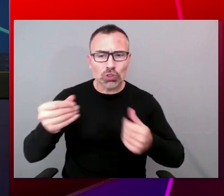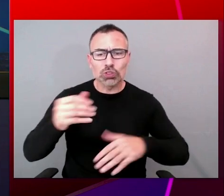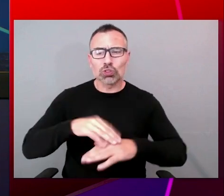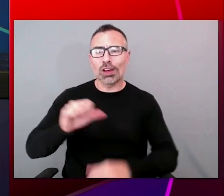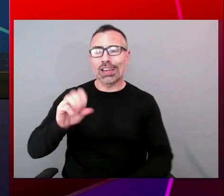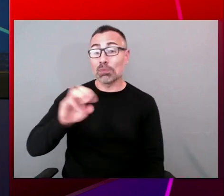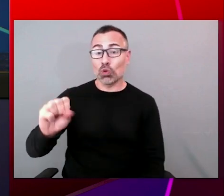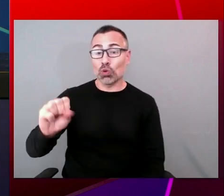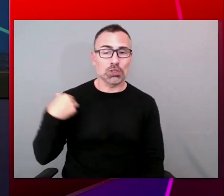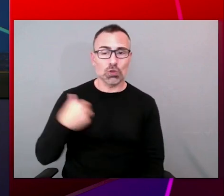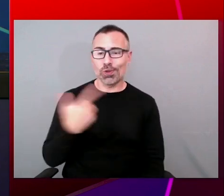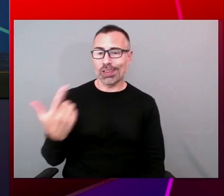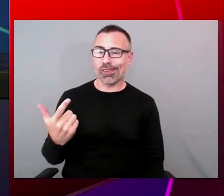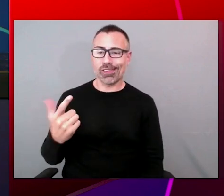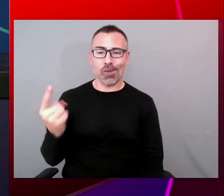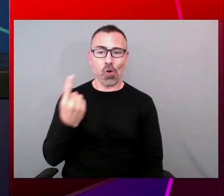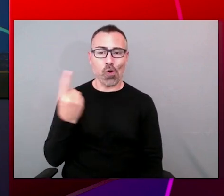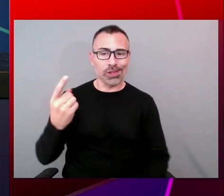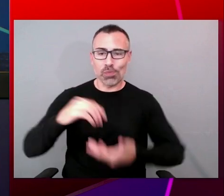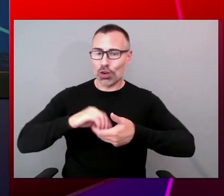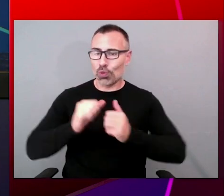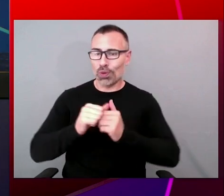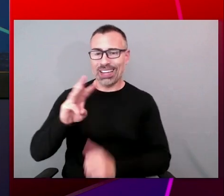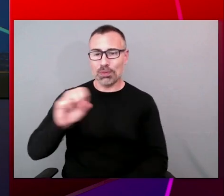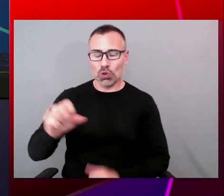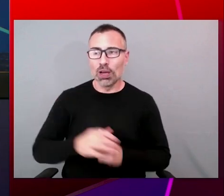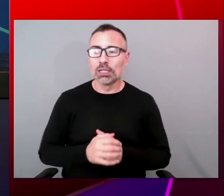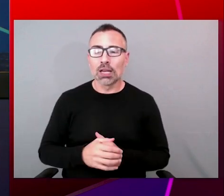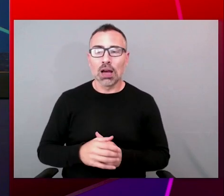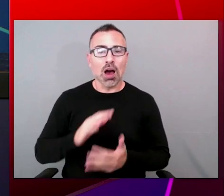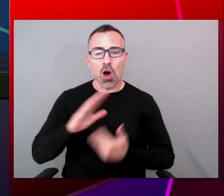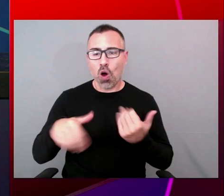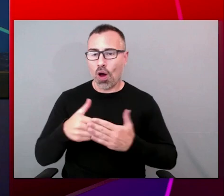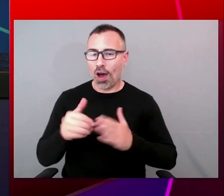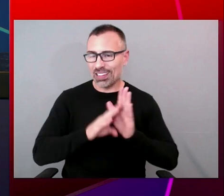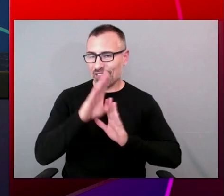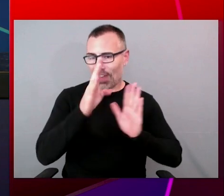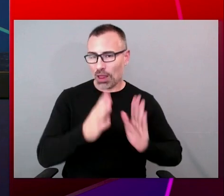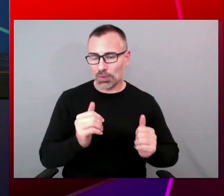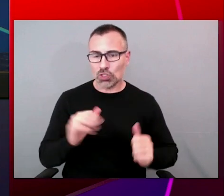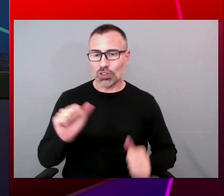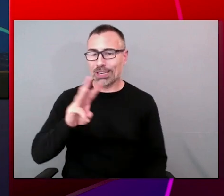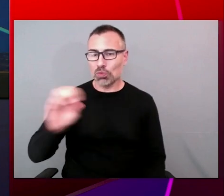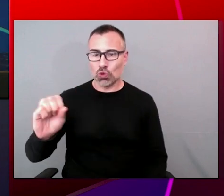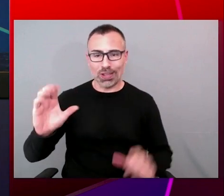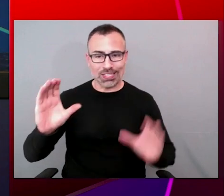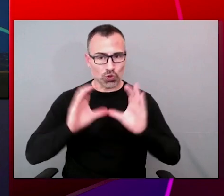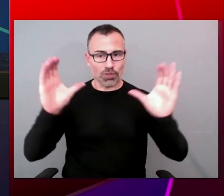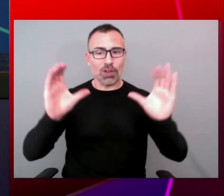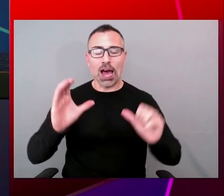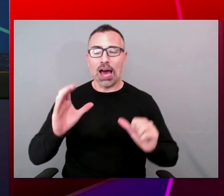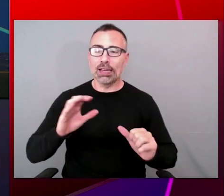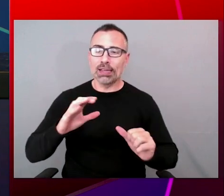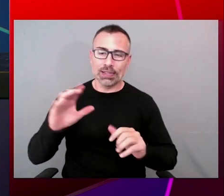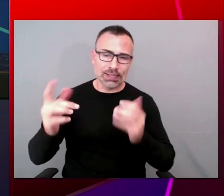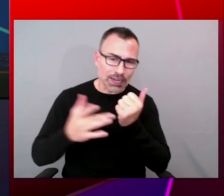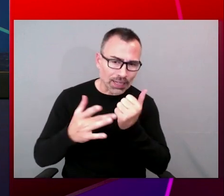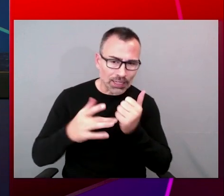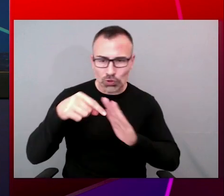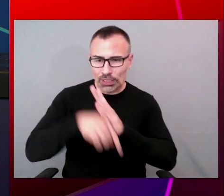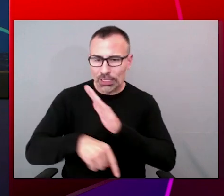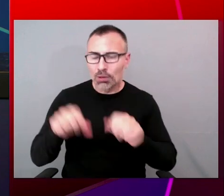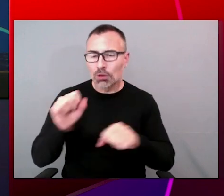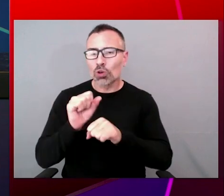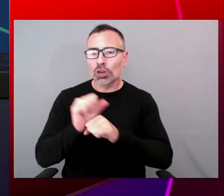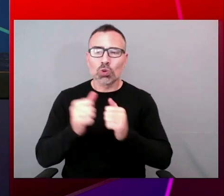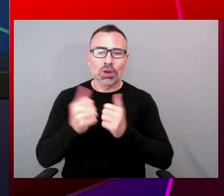partner. All our developers are AWS certified. We've gone really deep on the technology, so working directly with the service teams and with